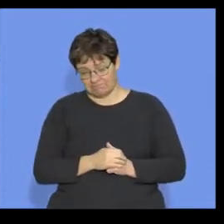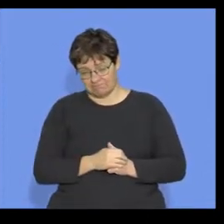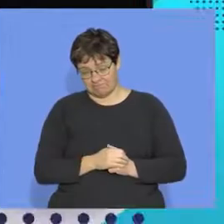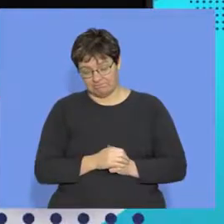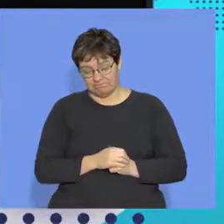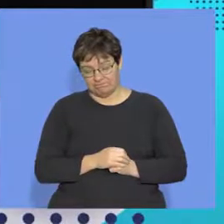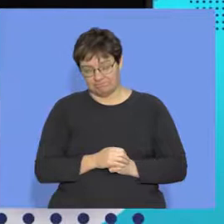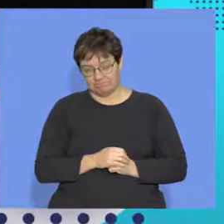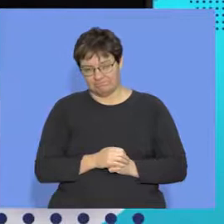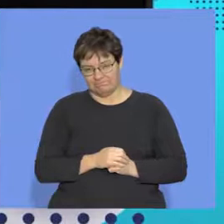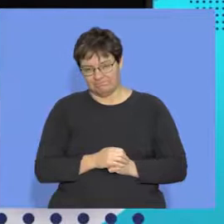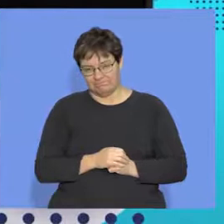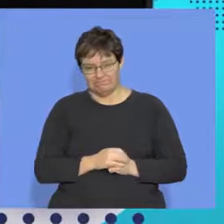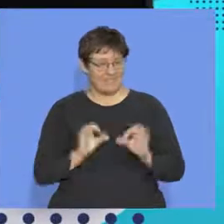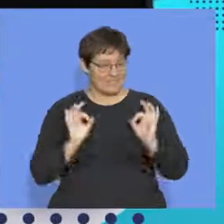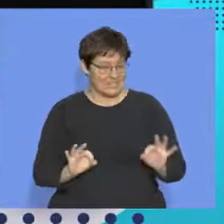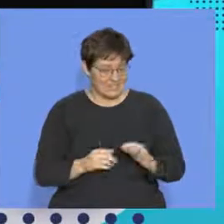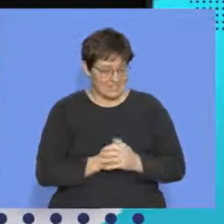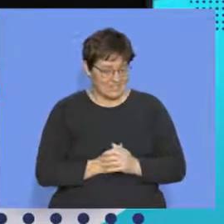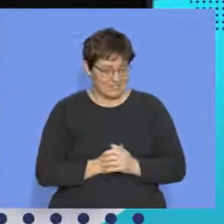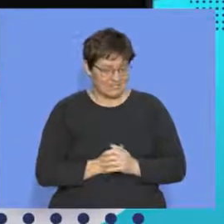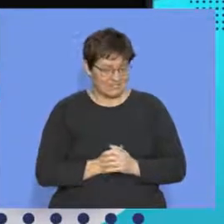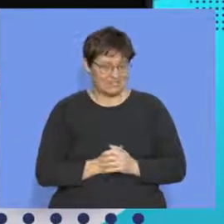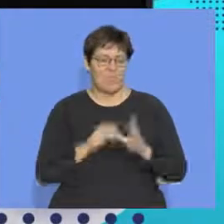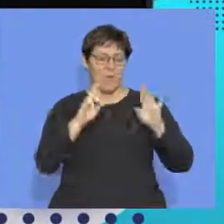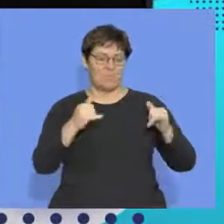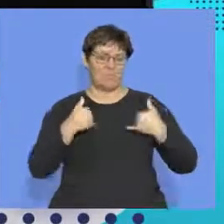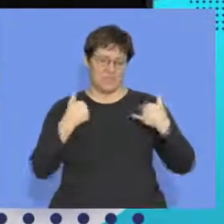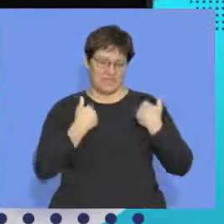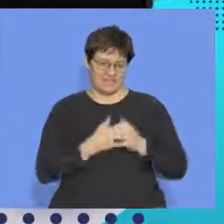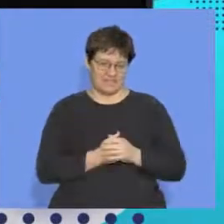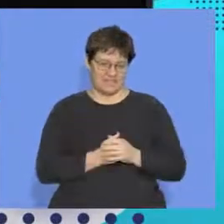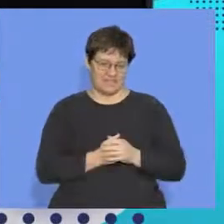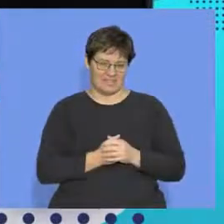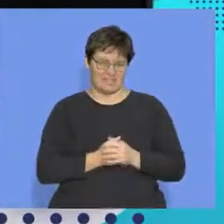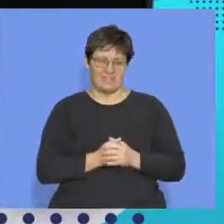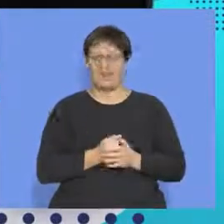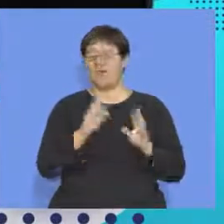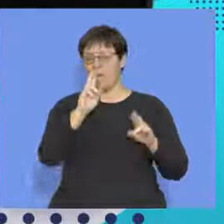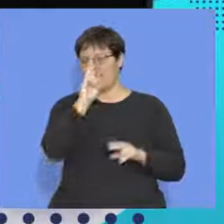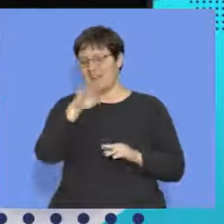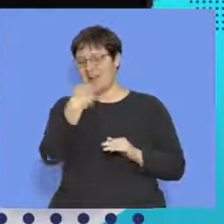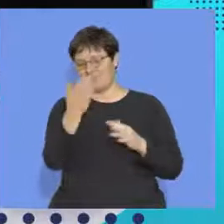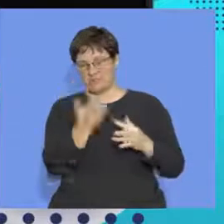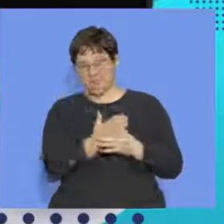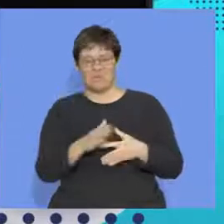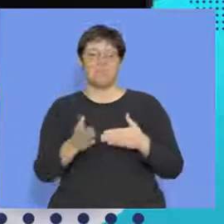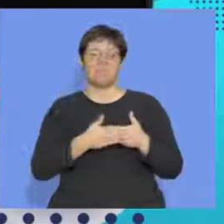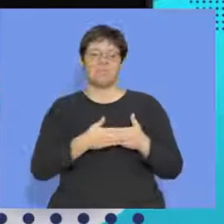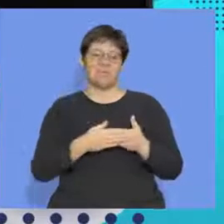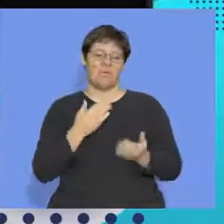percentage. Okay, fantastic, guys. Hope you enjoyed. So, hope to see you after the break with